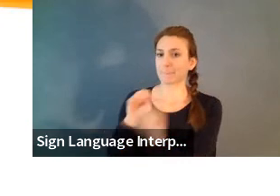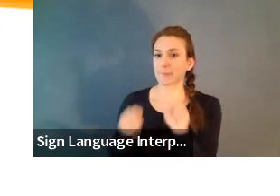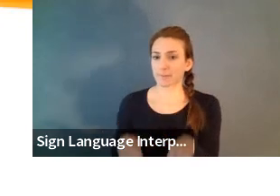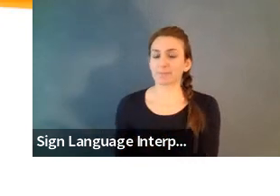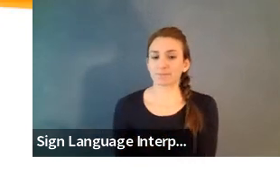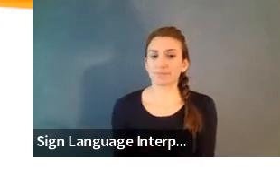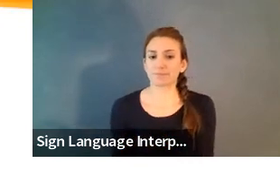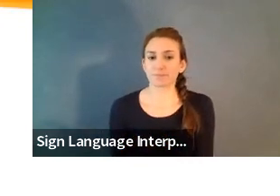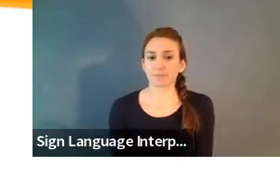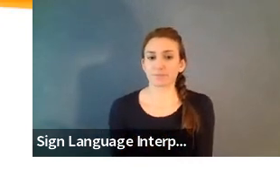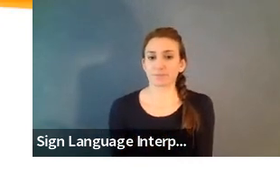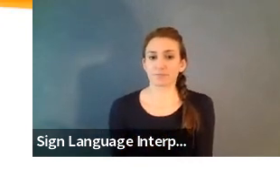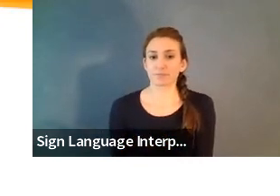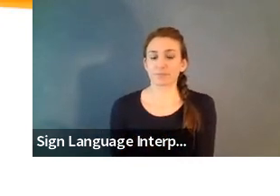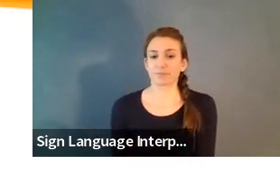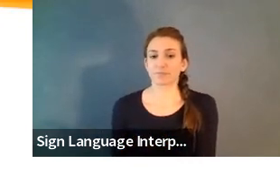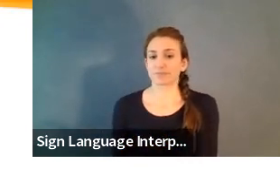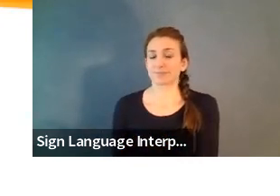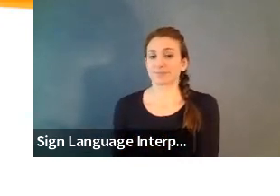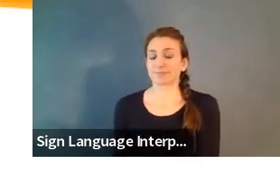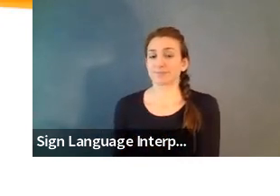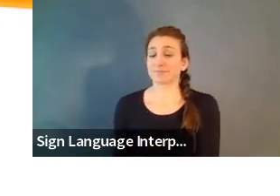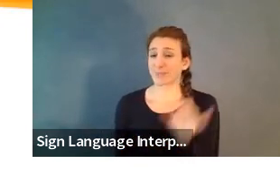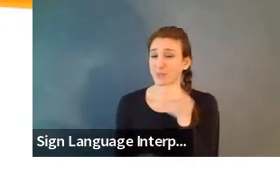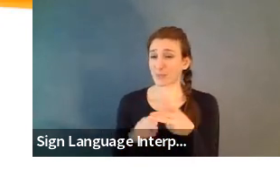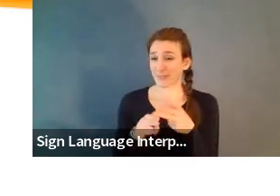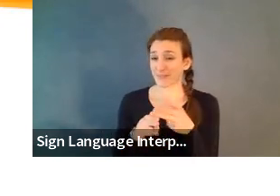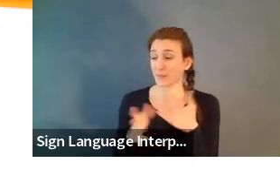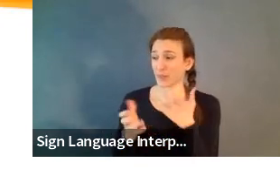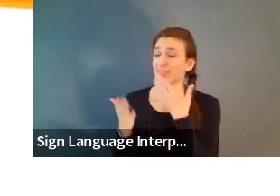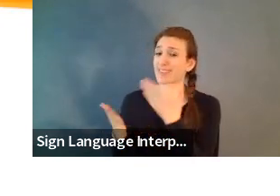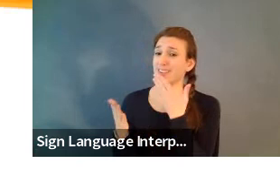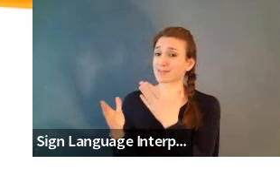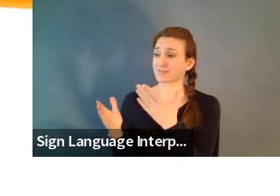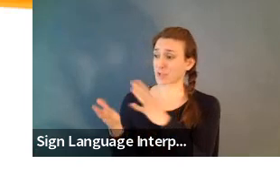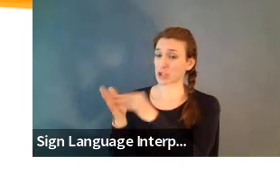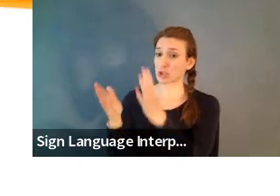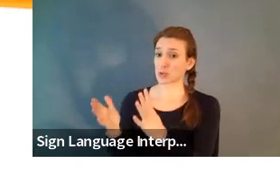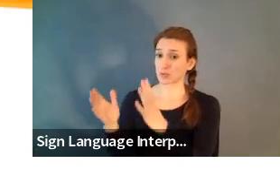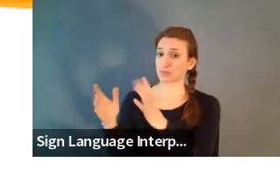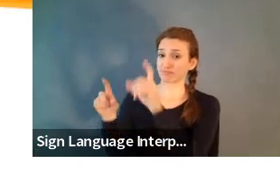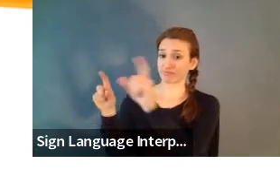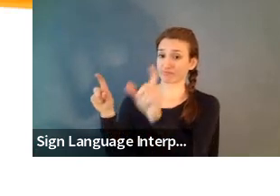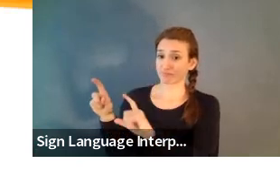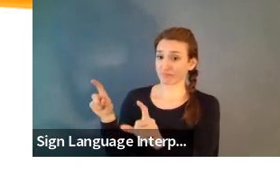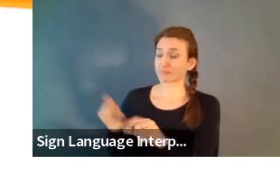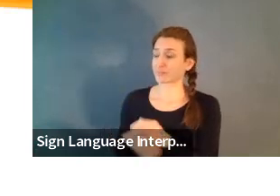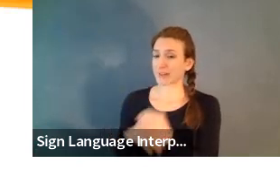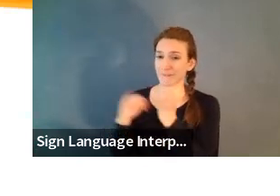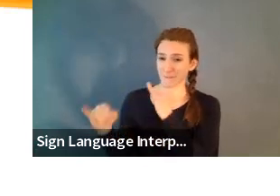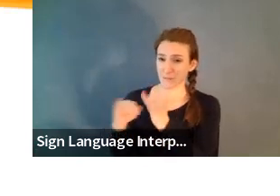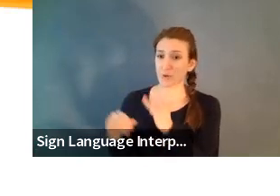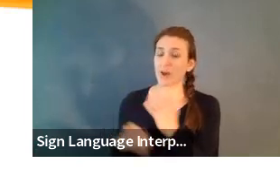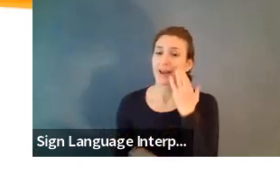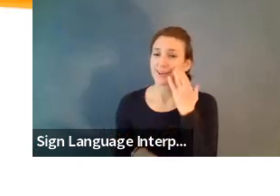And then really quickly, I just wanted to thank our student panelists. I know you all are saying great things about Law Pathways